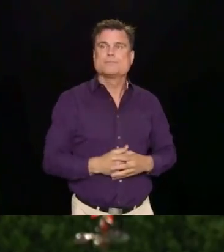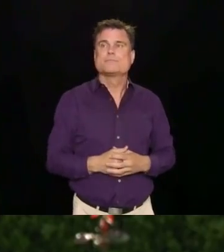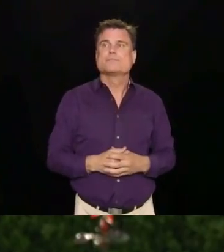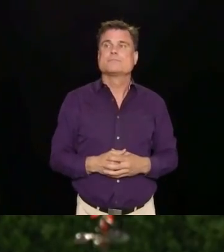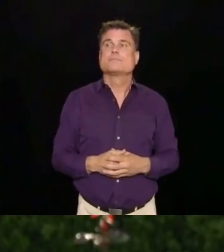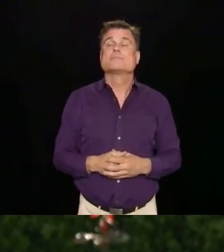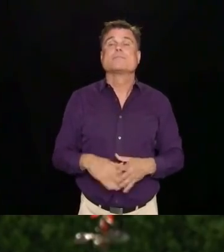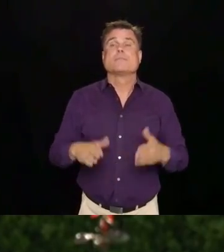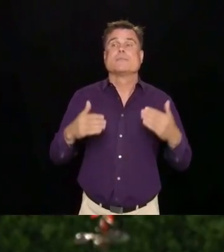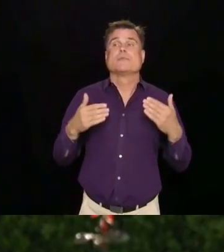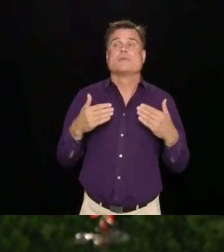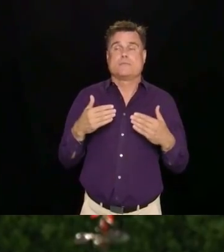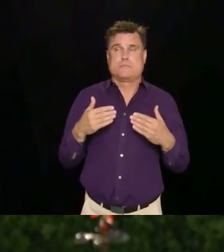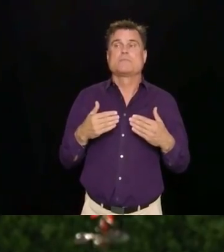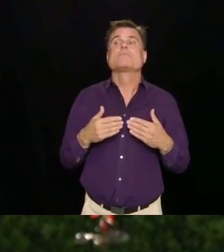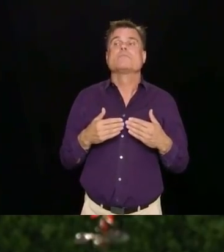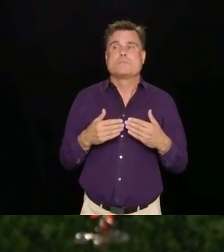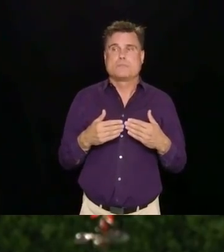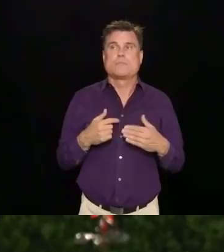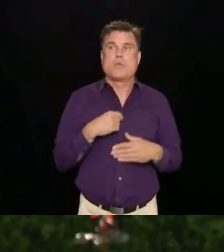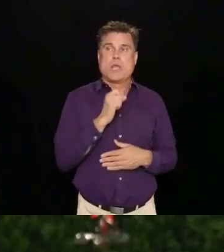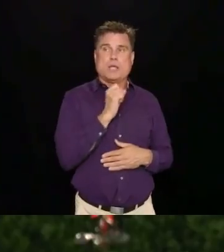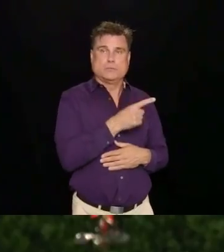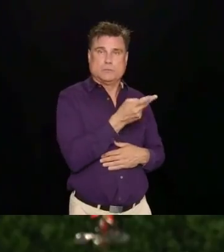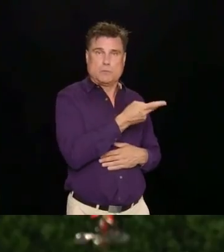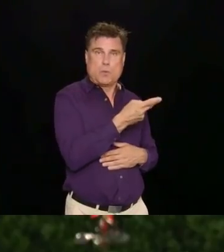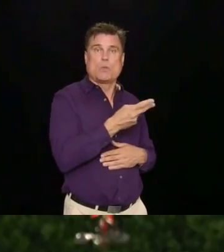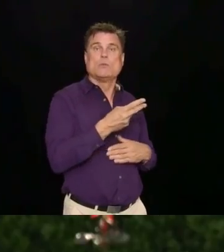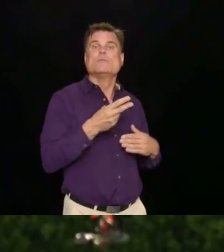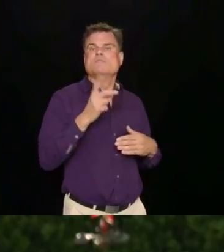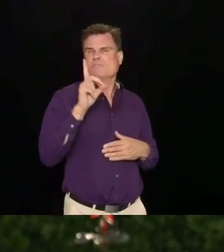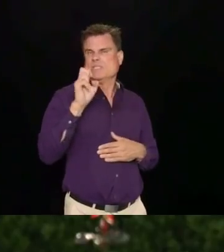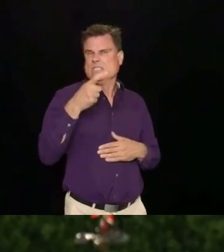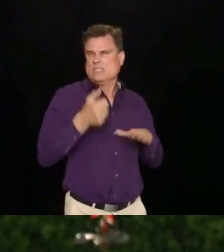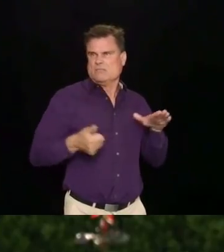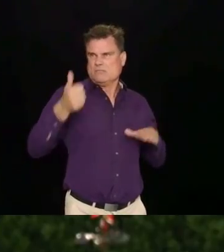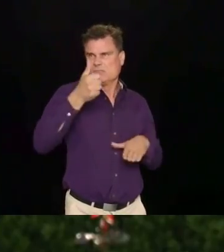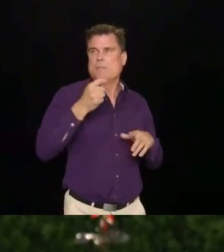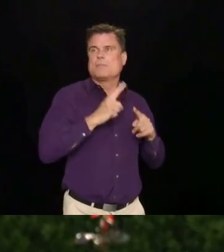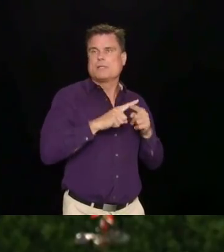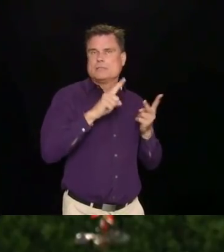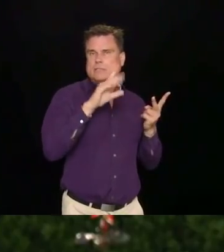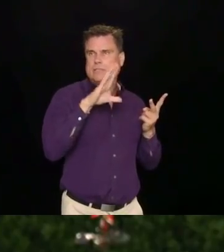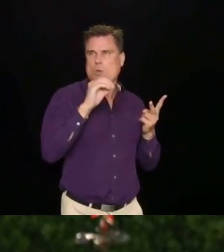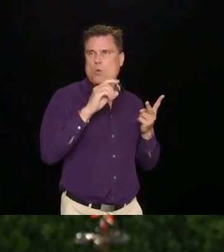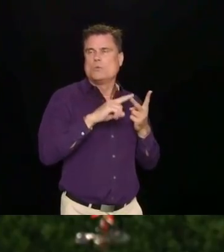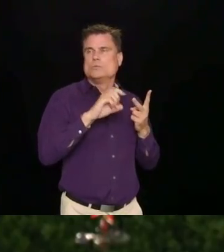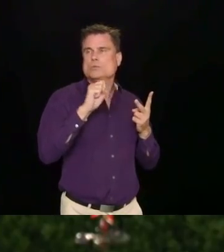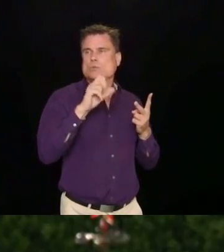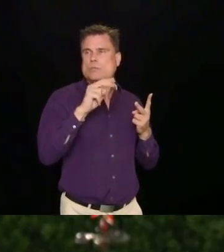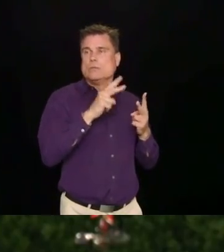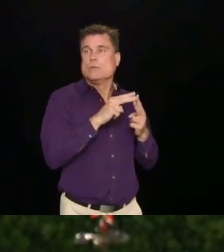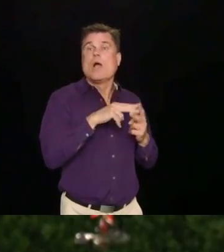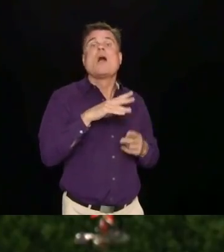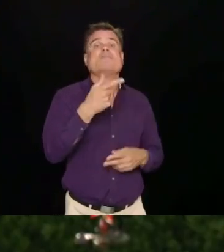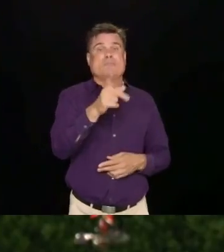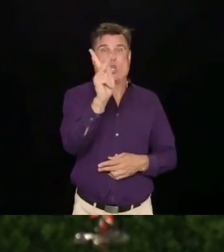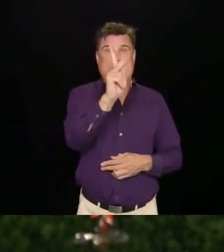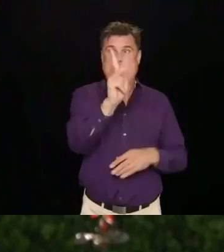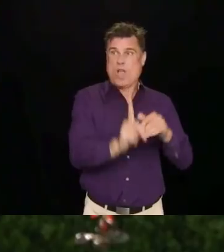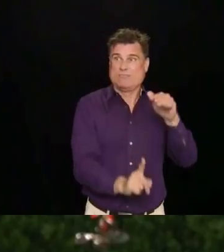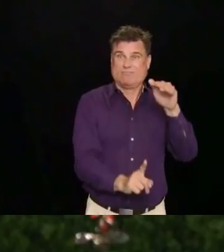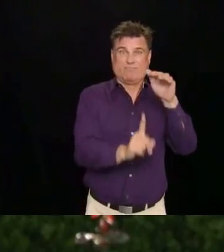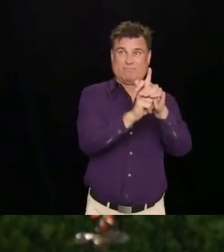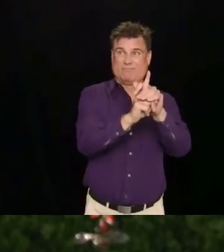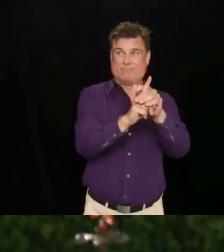and CEO Brown. This outbreak happened, as we know, days after we moved to Phase 3, which allows for increased